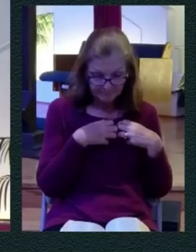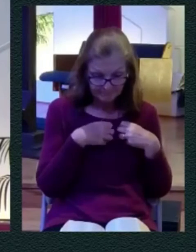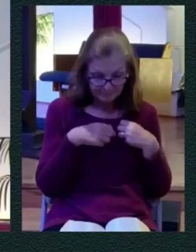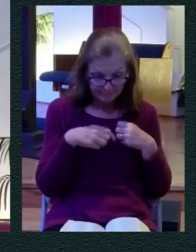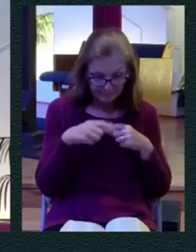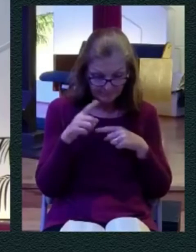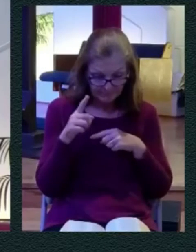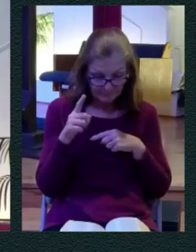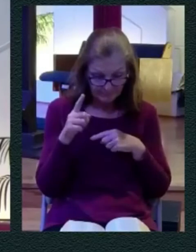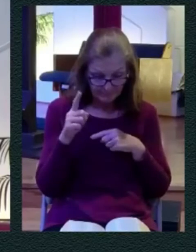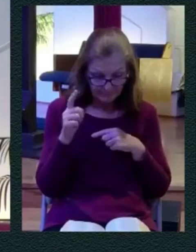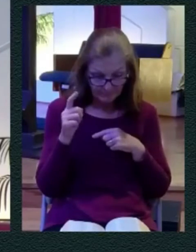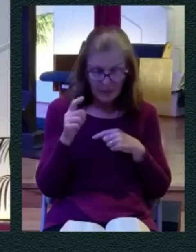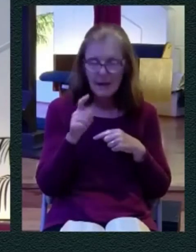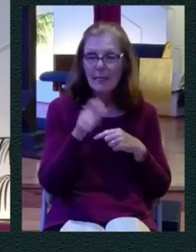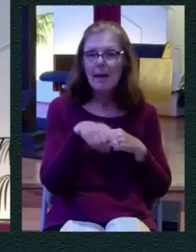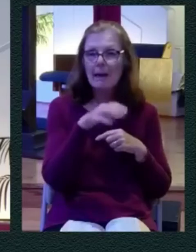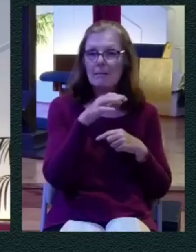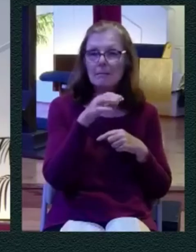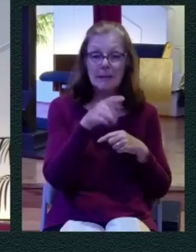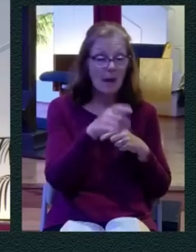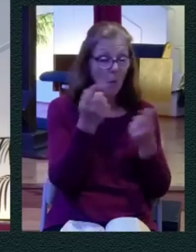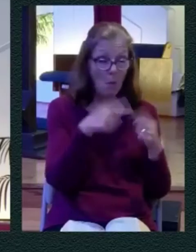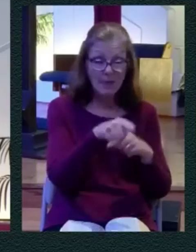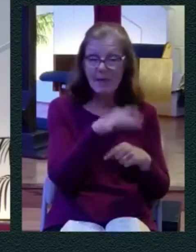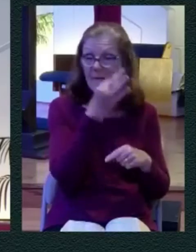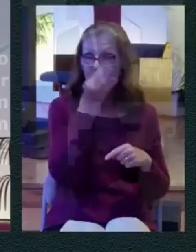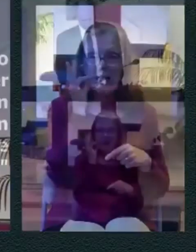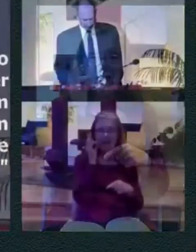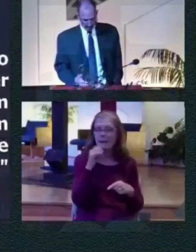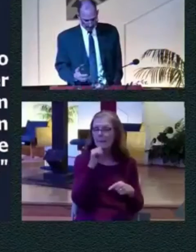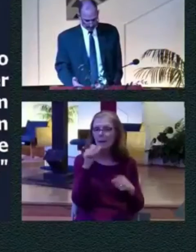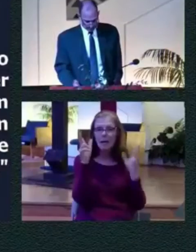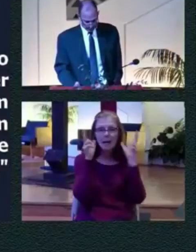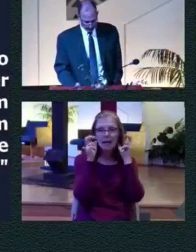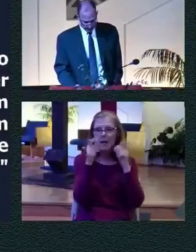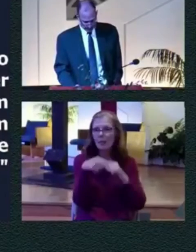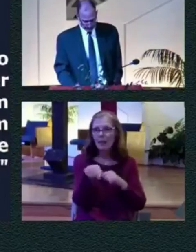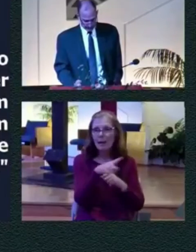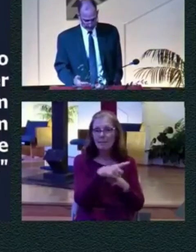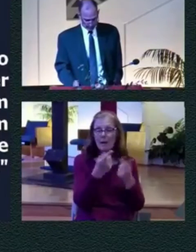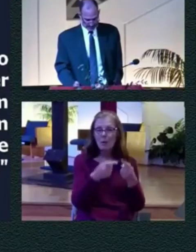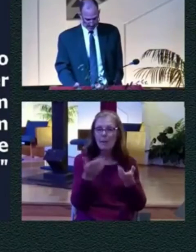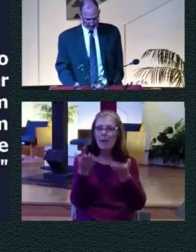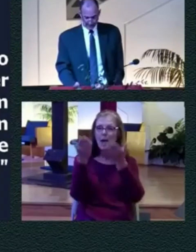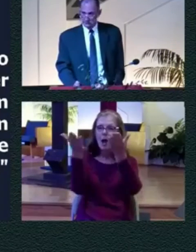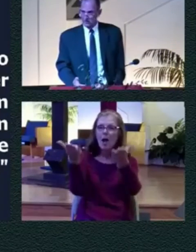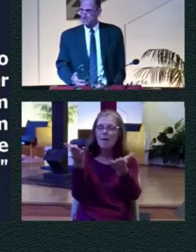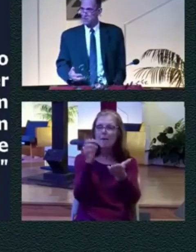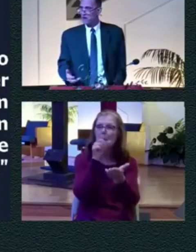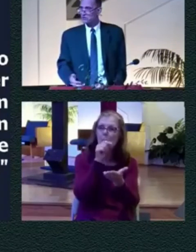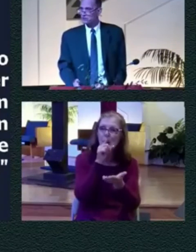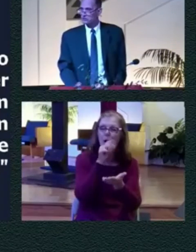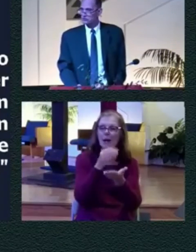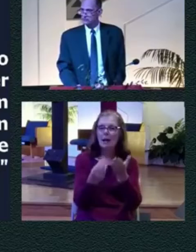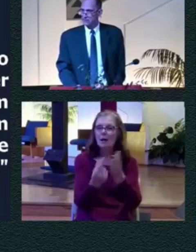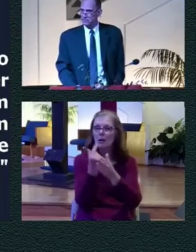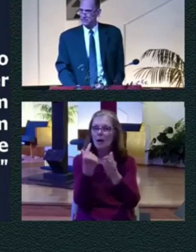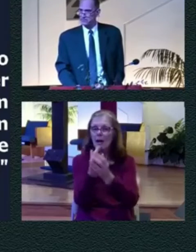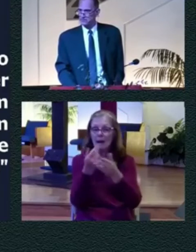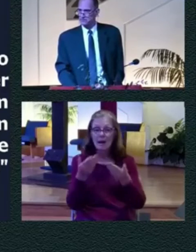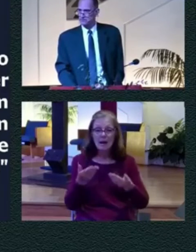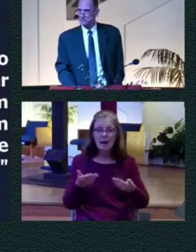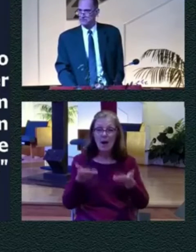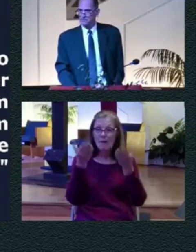When they fast, I am not going to listen to their cry. And when they offer burnt offerings and grain offerings, I'm not going to accept